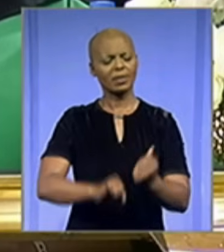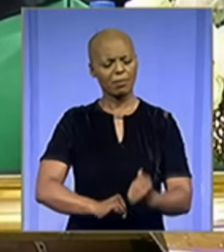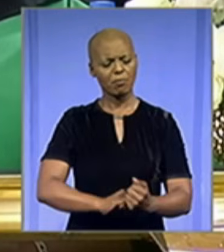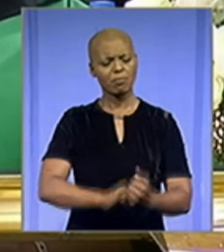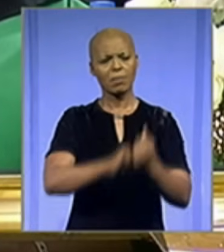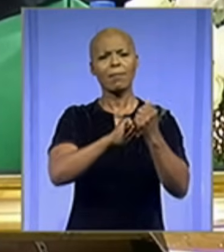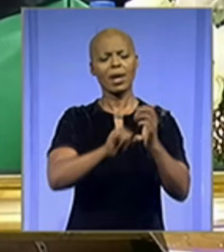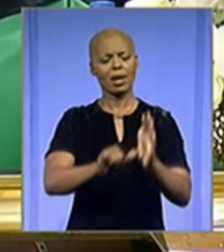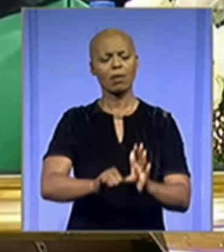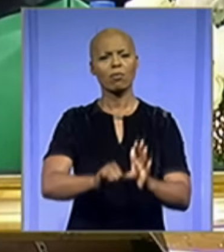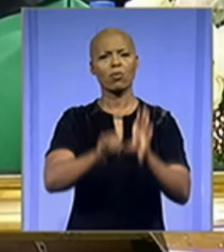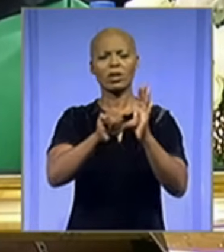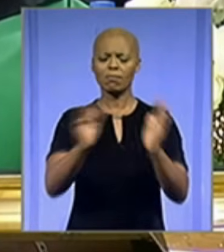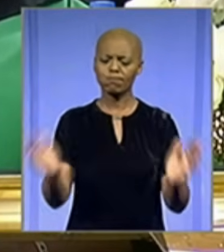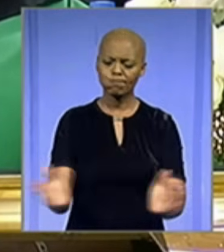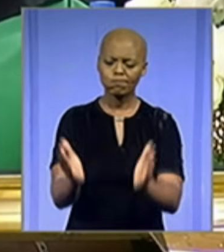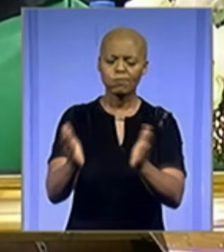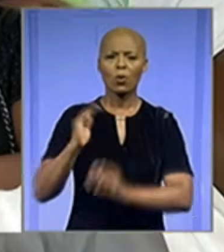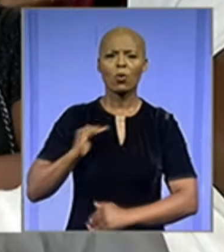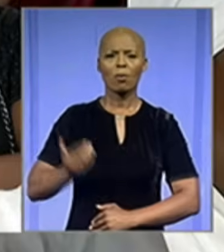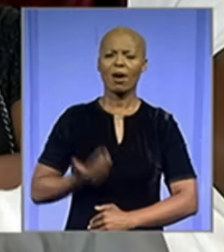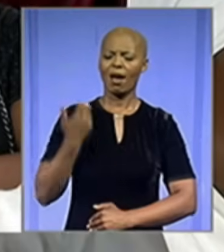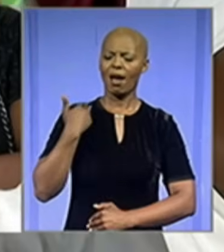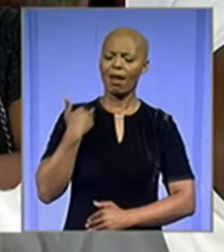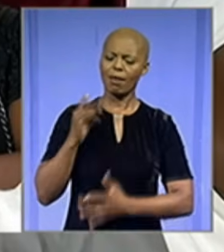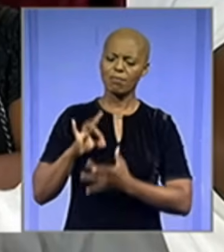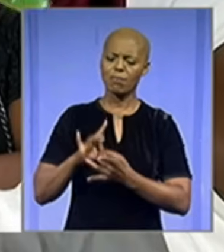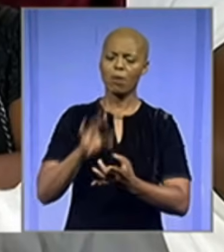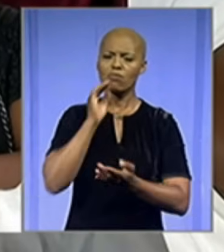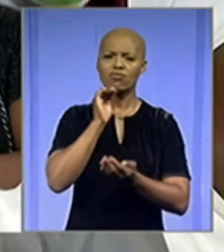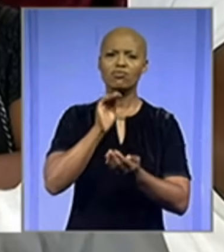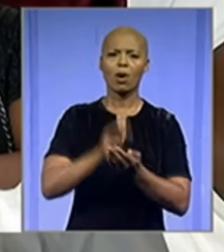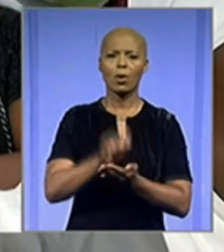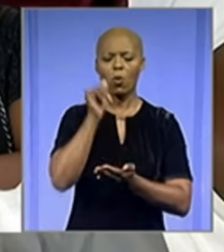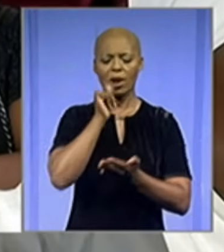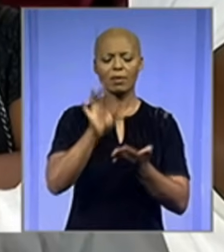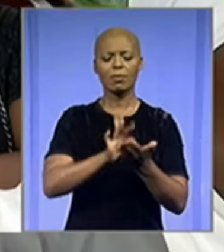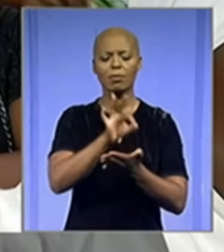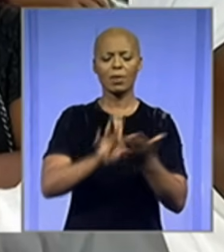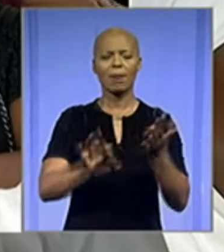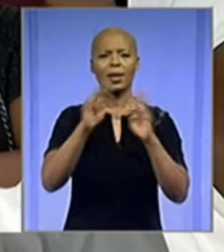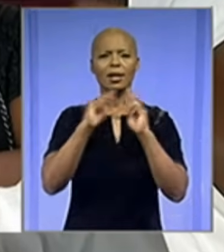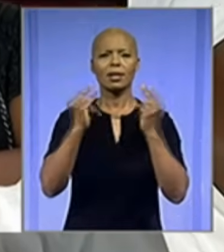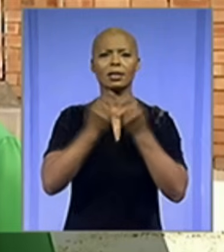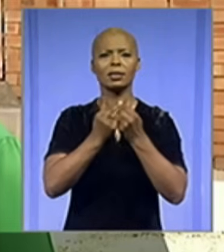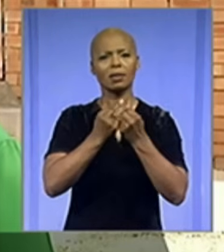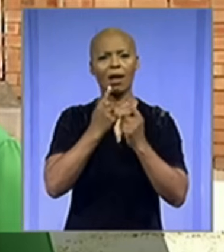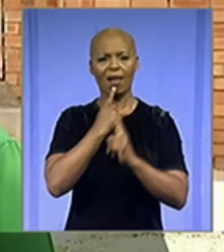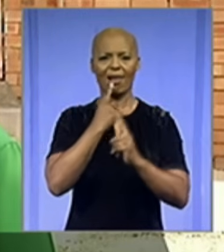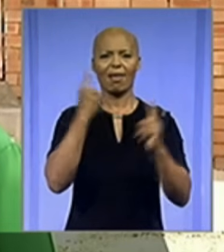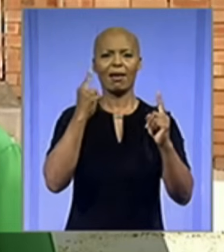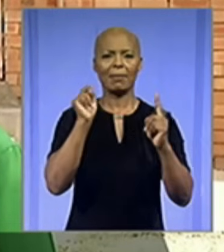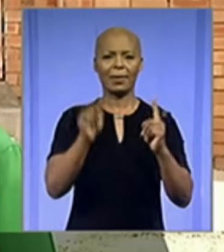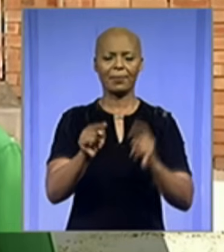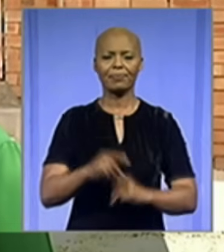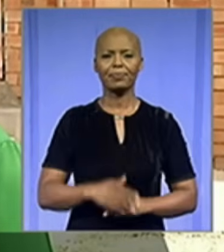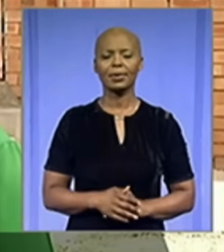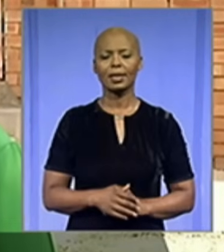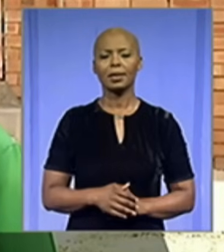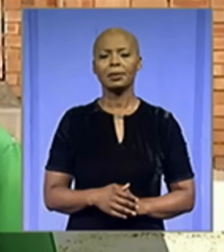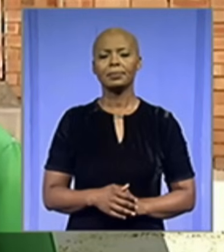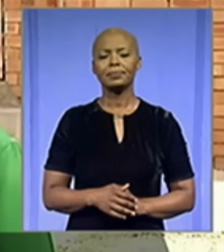go gopola kgatelopele e dirilweng ke ANC fa ba tlhopha mo ditlhopho kakaretso tse di tlang. We talk